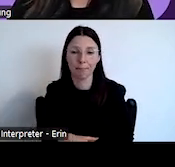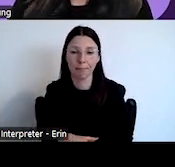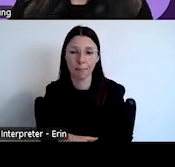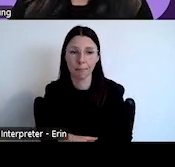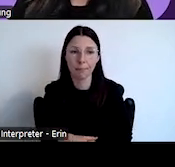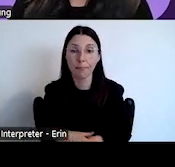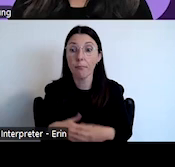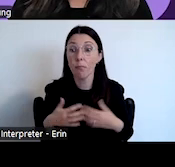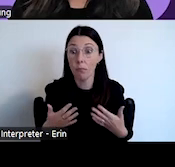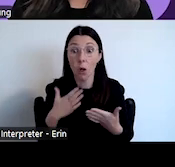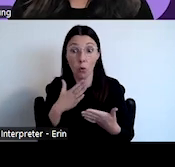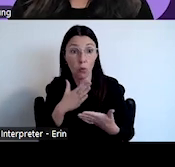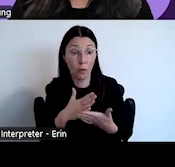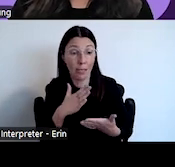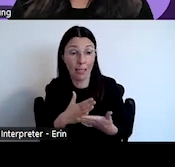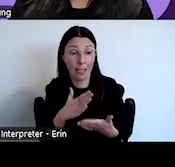And that just leaves me with